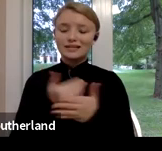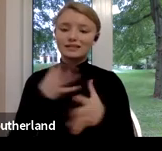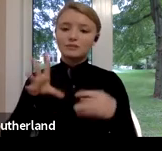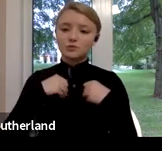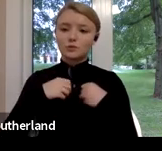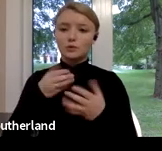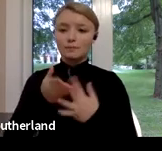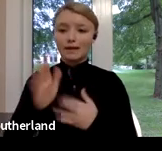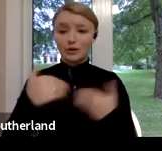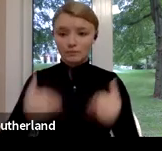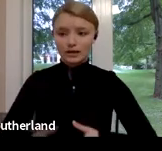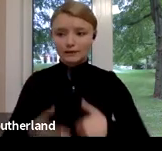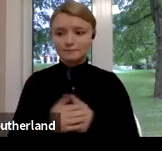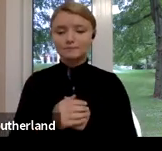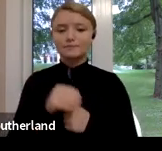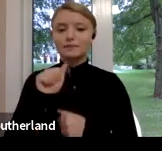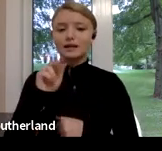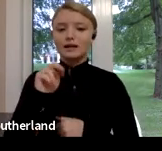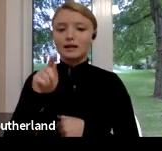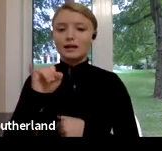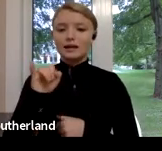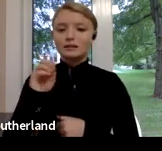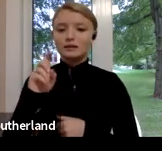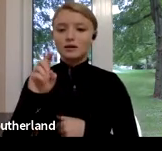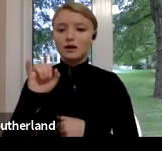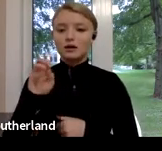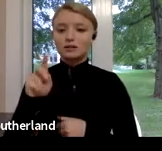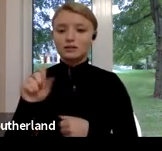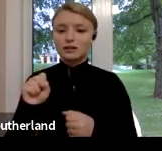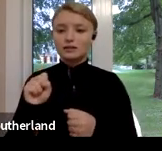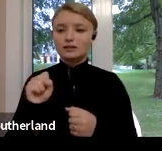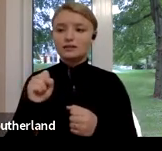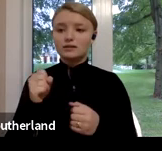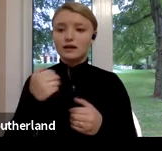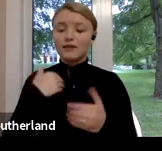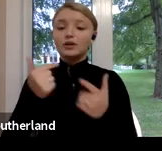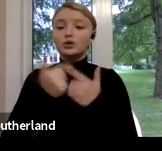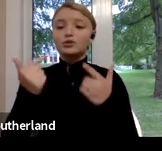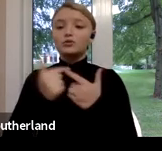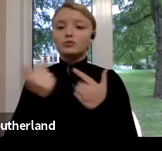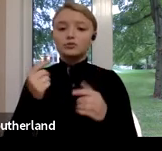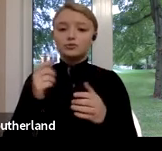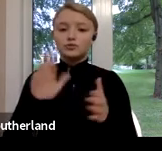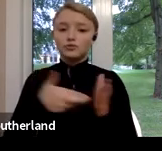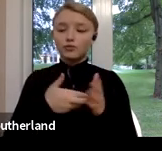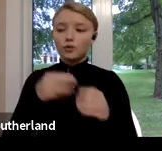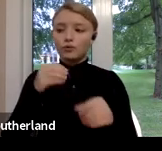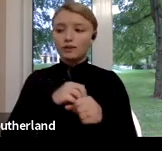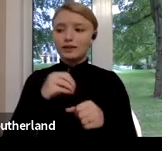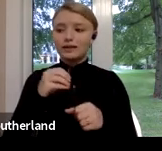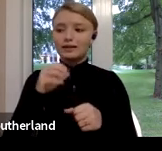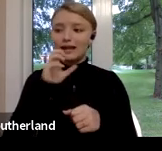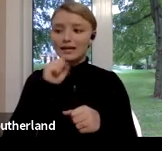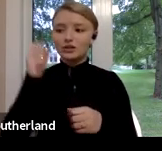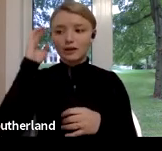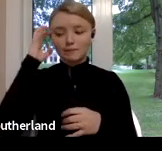Antioxidants play a huge, huge role in aging, in memory, arthritis, inflammation, and so much